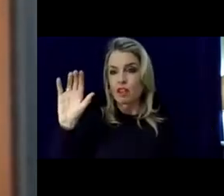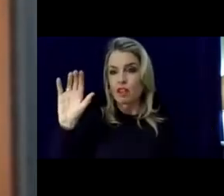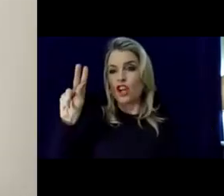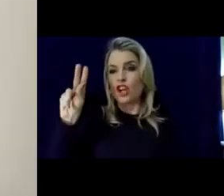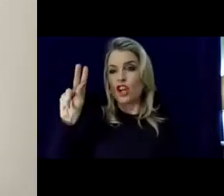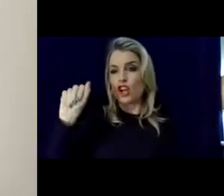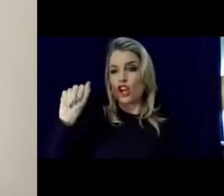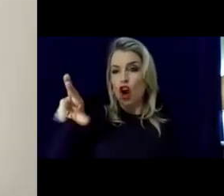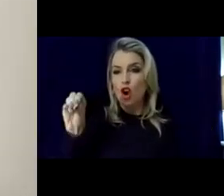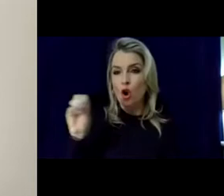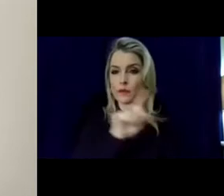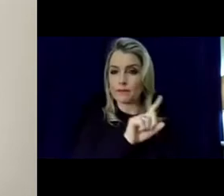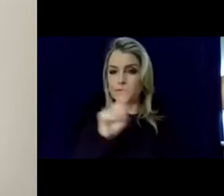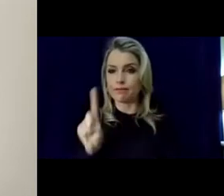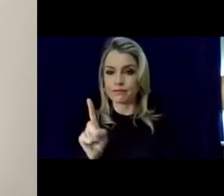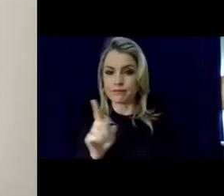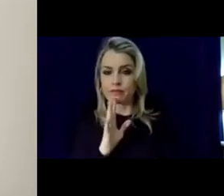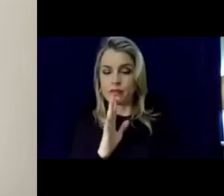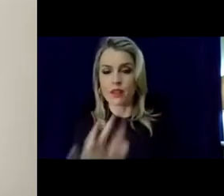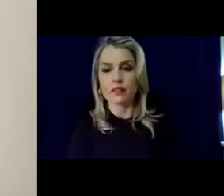mic.